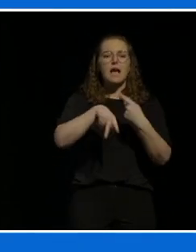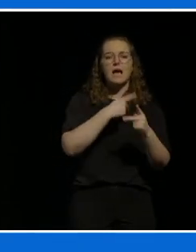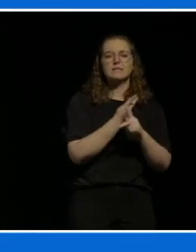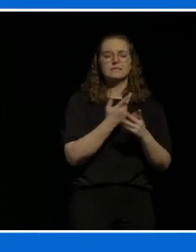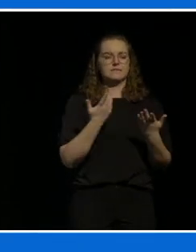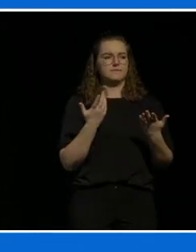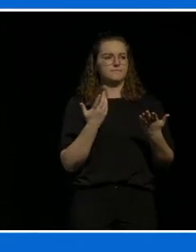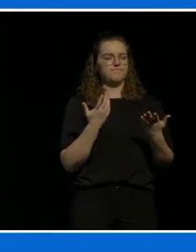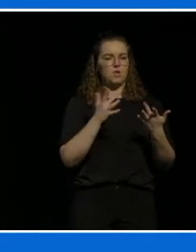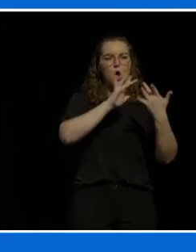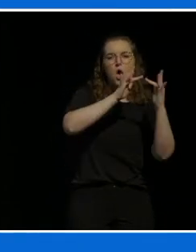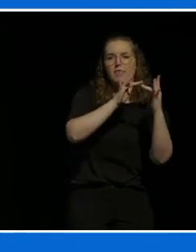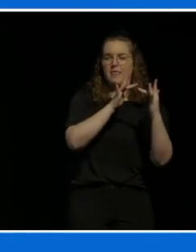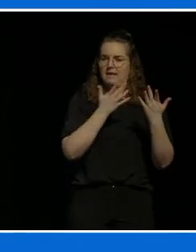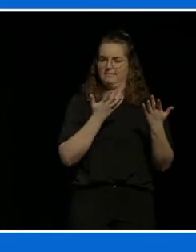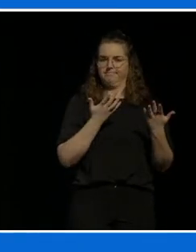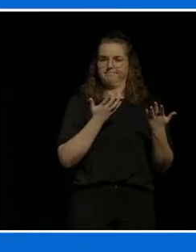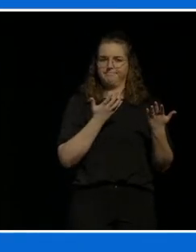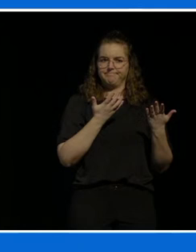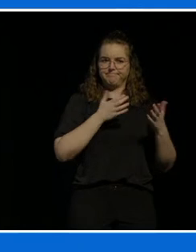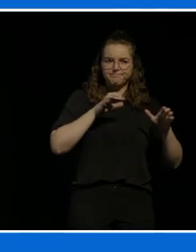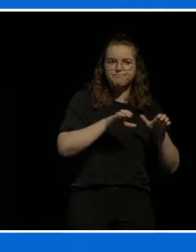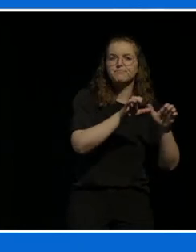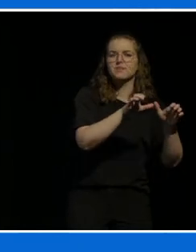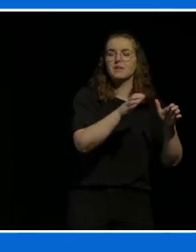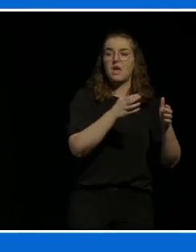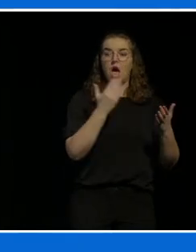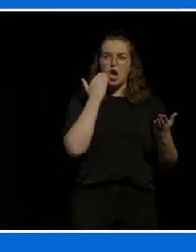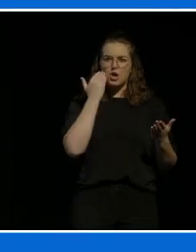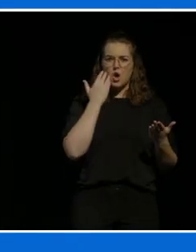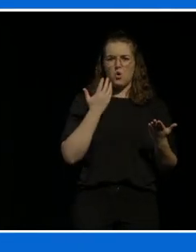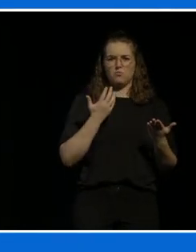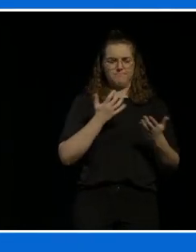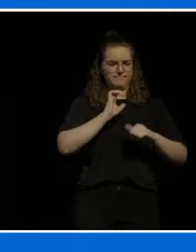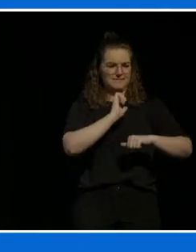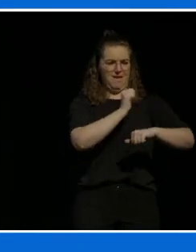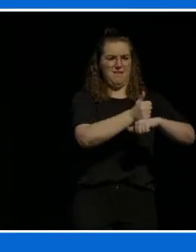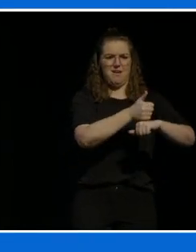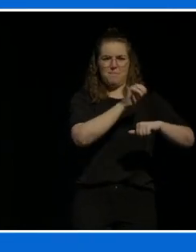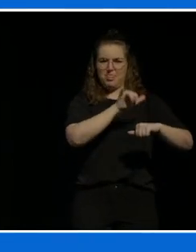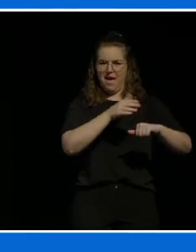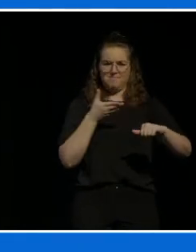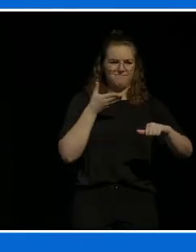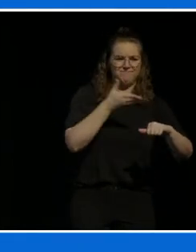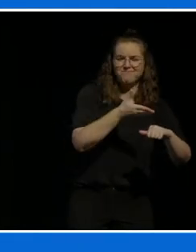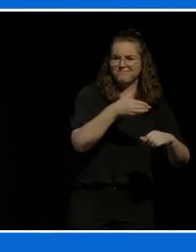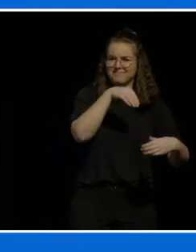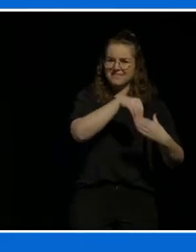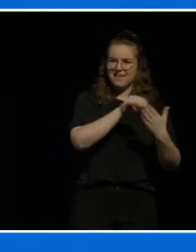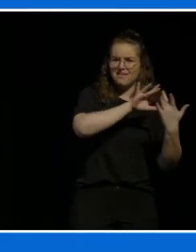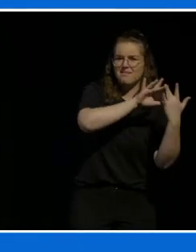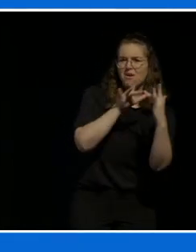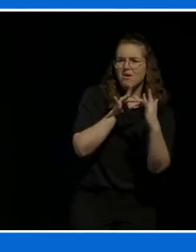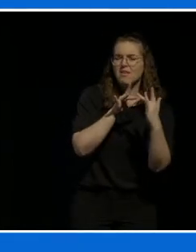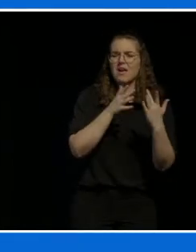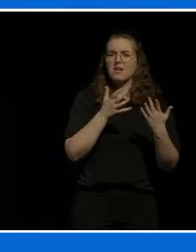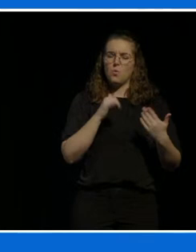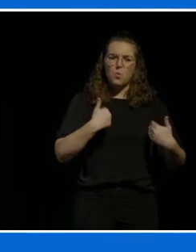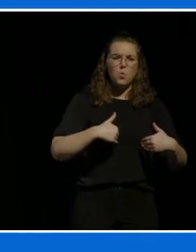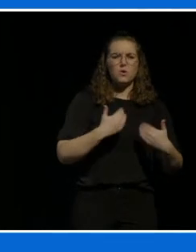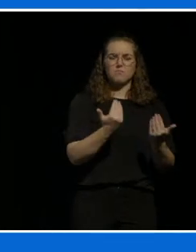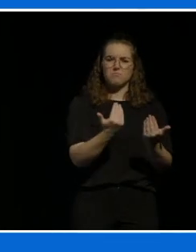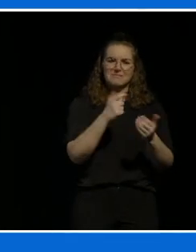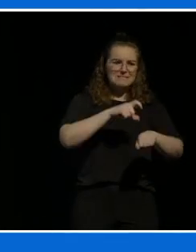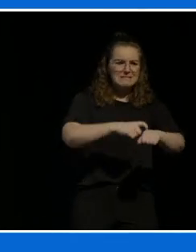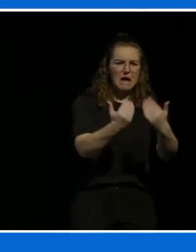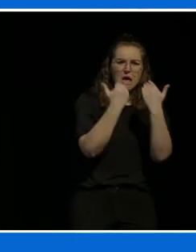media. And I know that creating and sustaining that presence can be very overwhelming, very time consuming. And so what advice